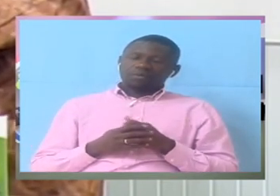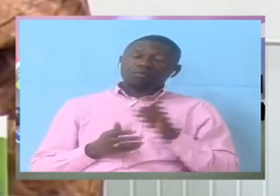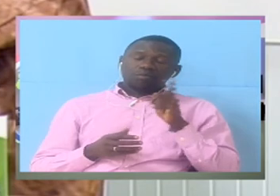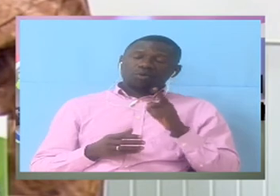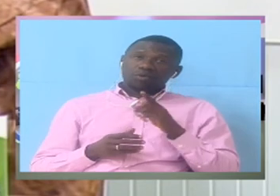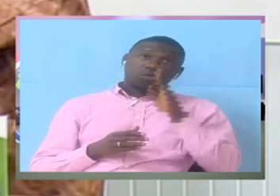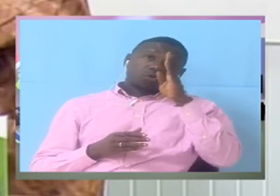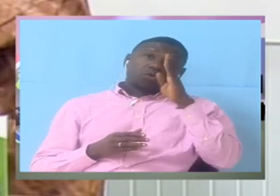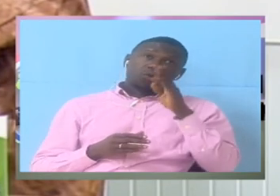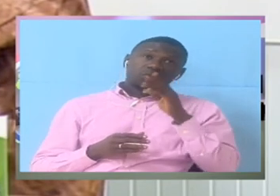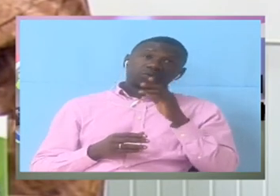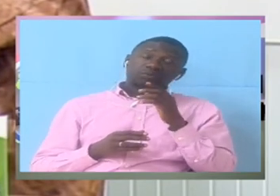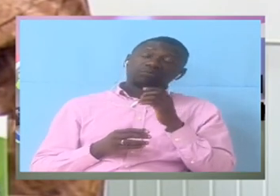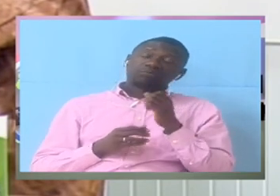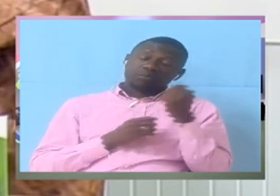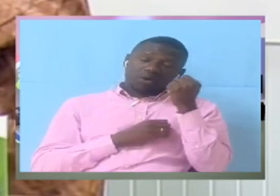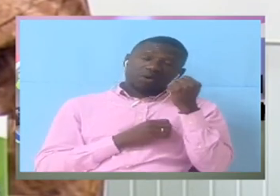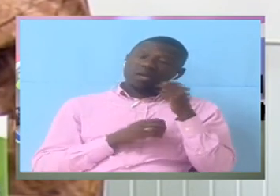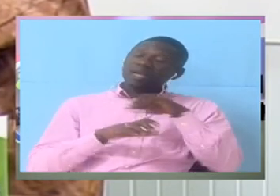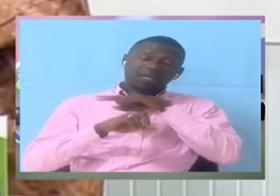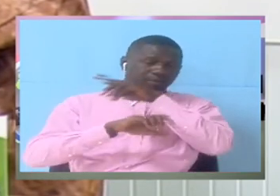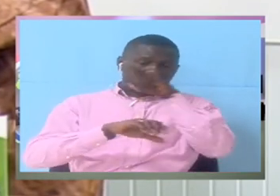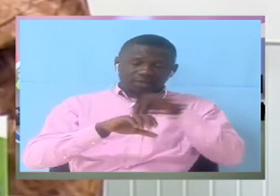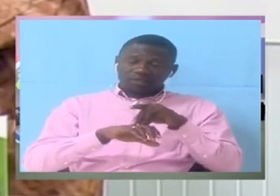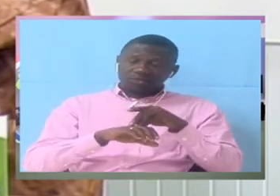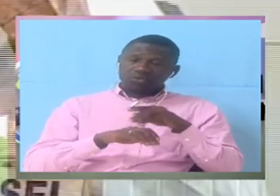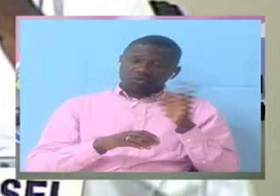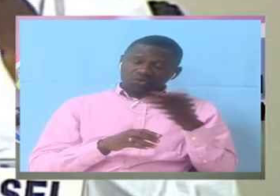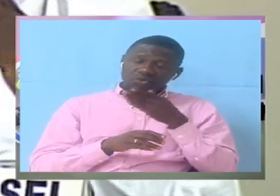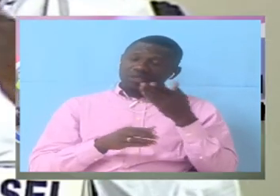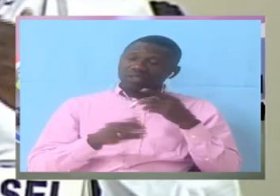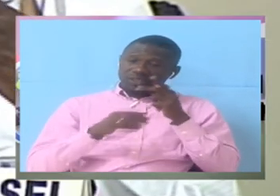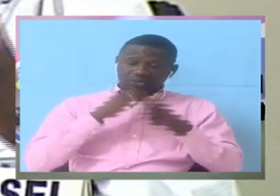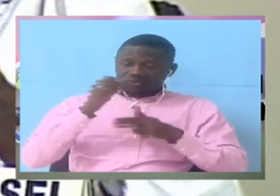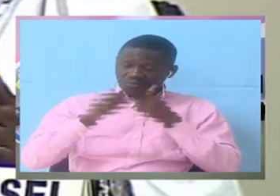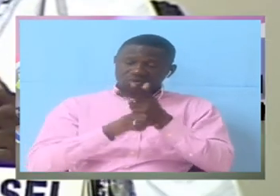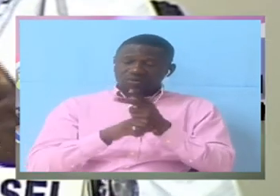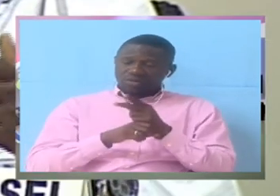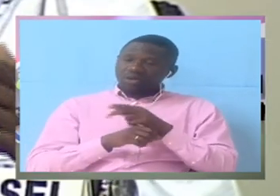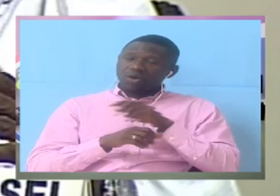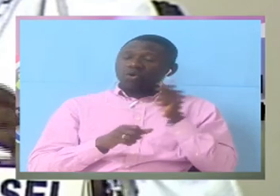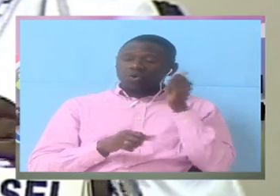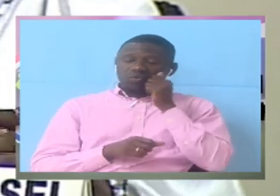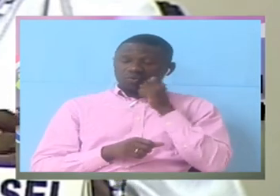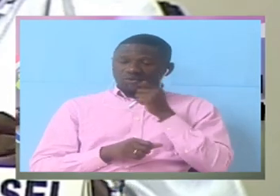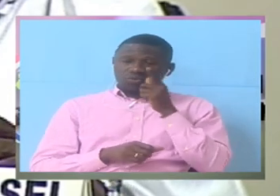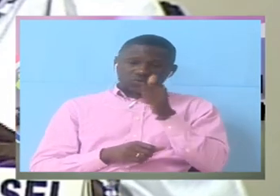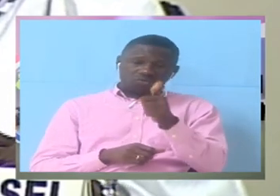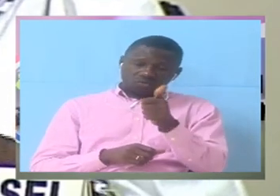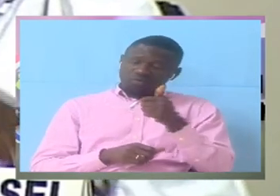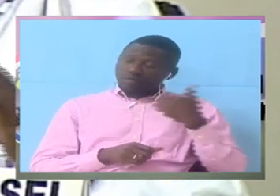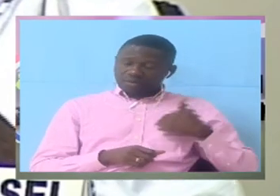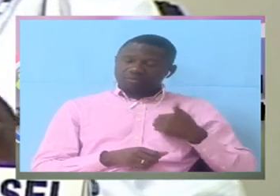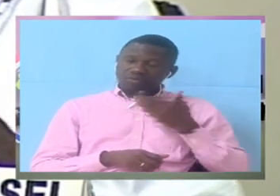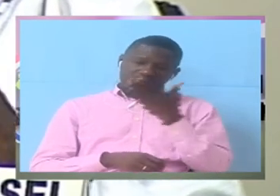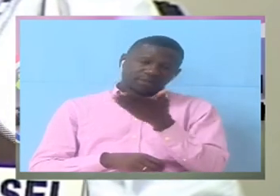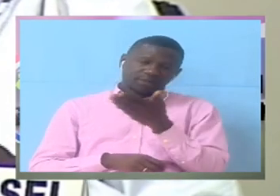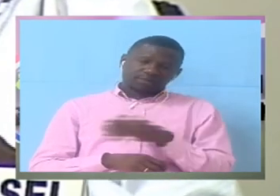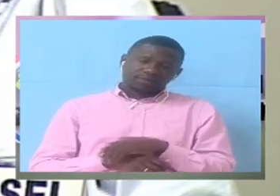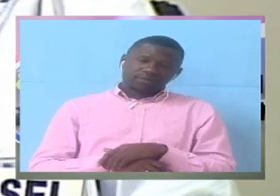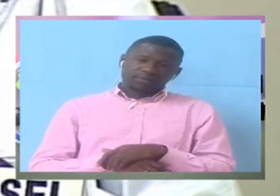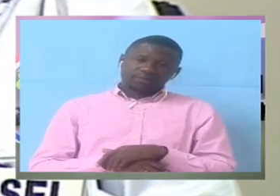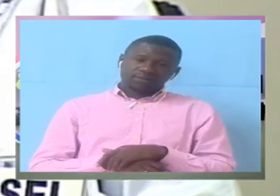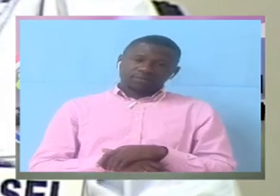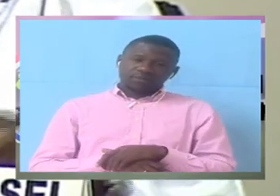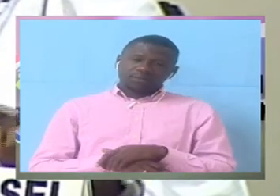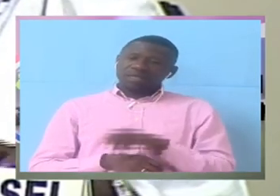But by God's grace, anywhere you go to in this world, there are always good people. Were they torturing you because they wanted